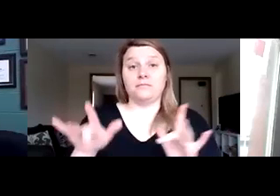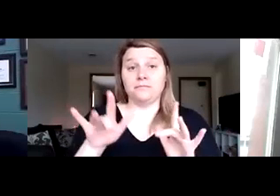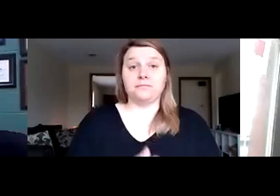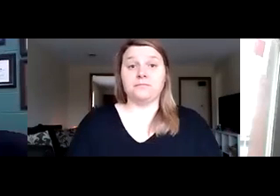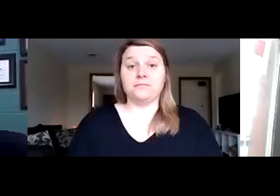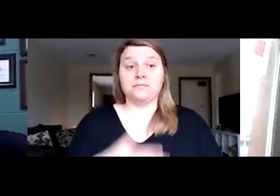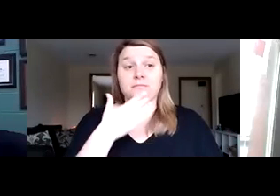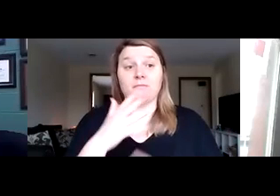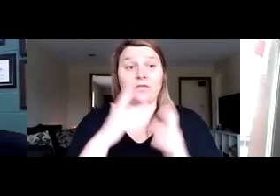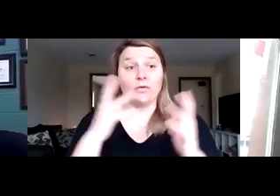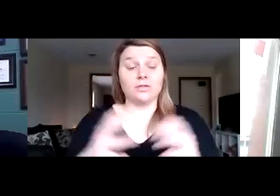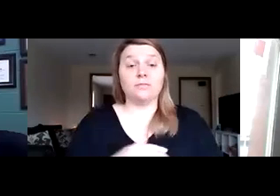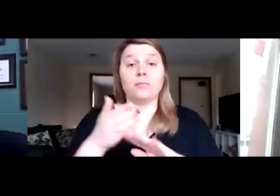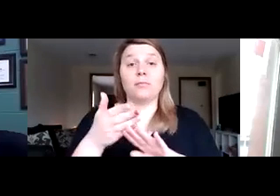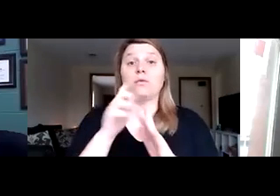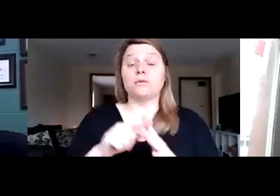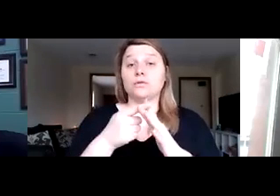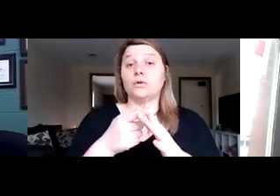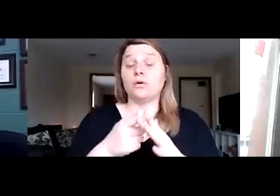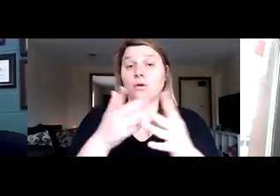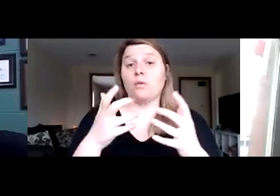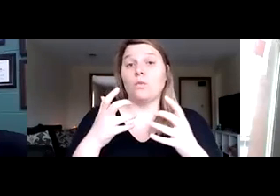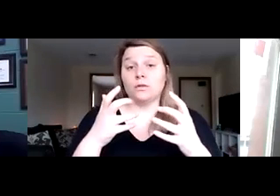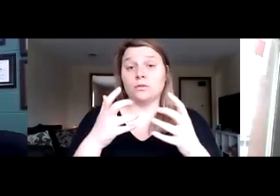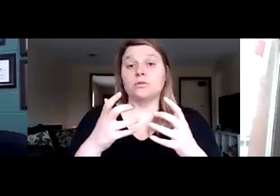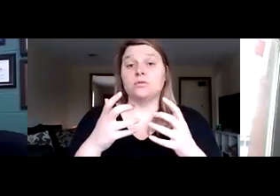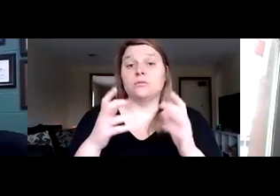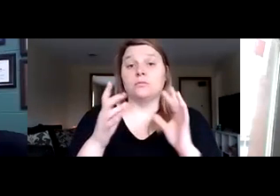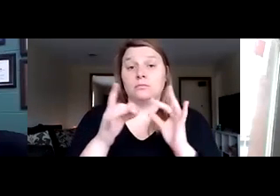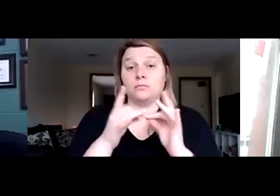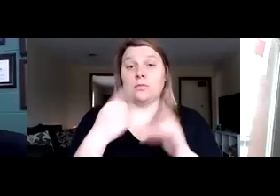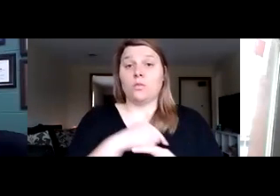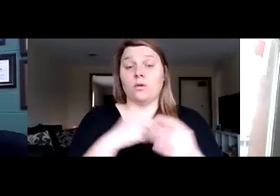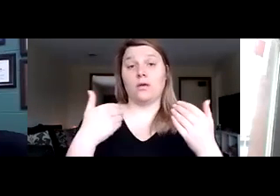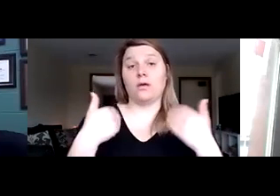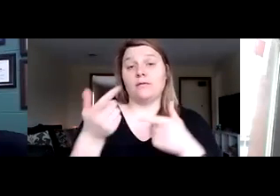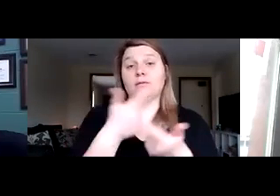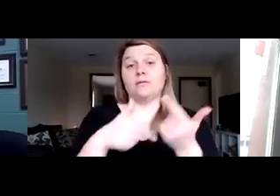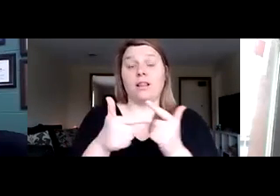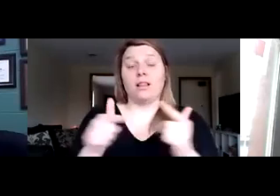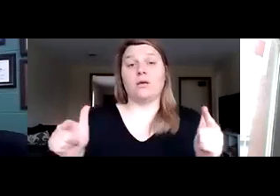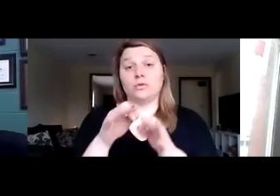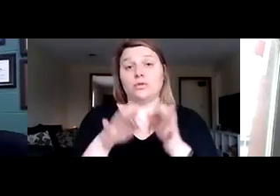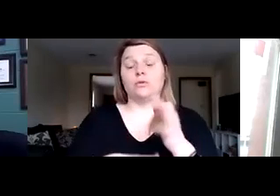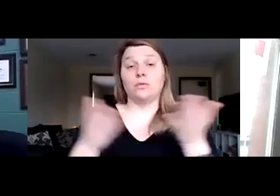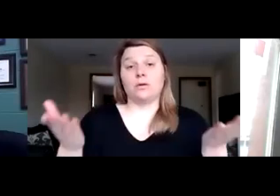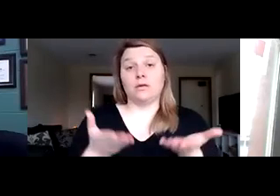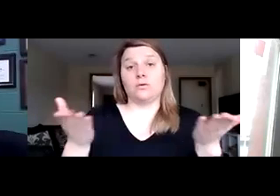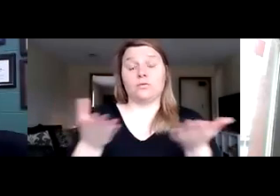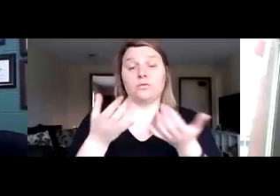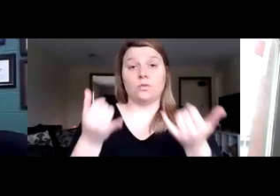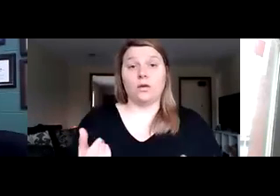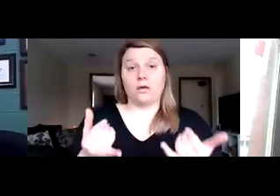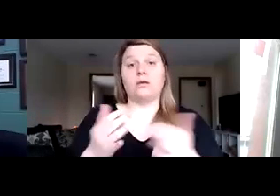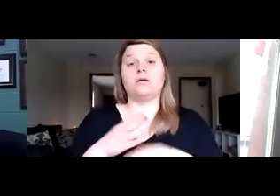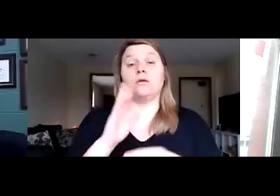Thank you very much. Before we get started, I would like to point out that we have our sign language interpreter here with us today.